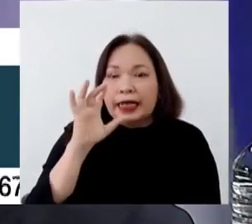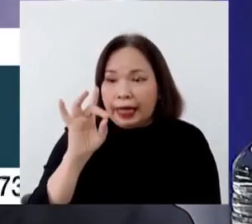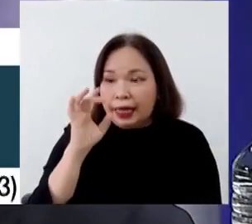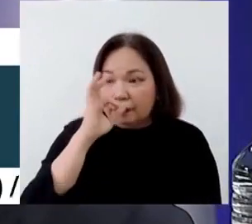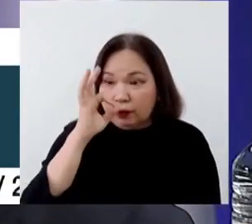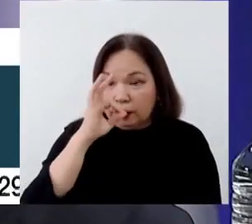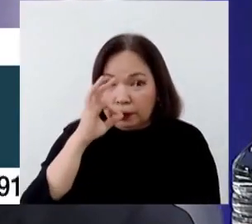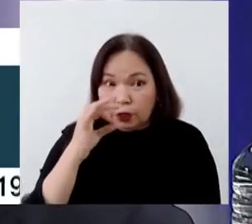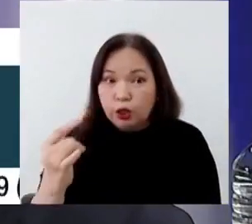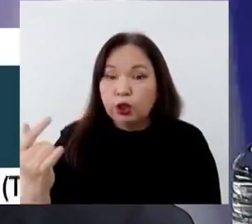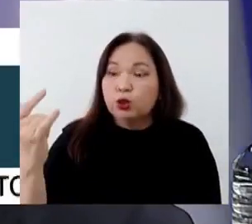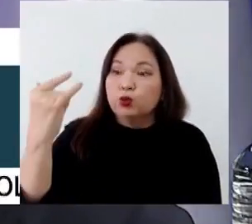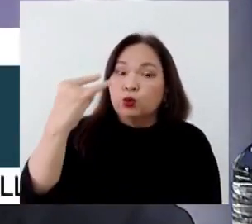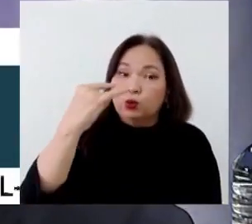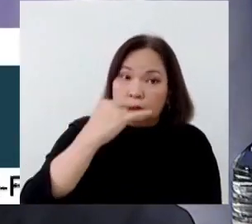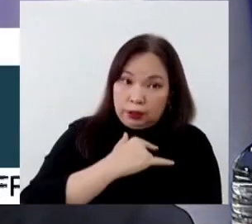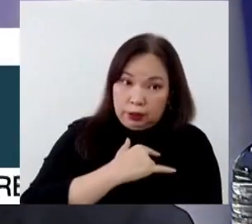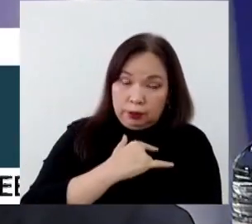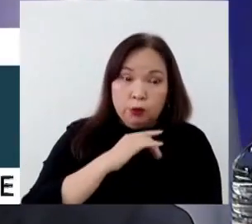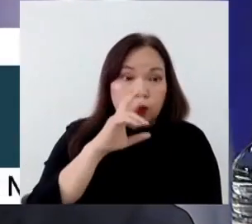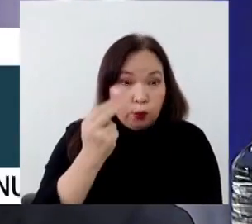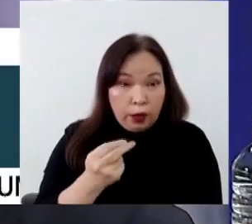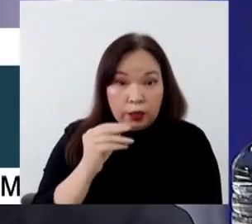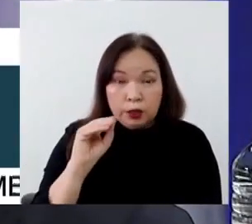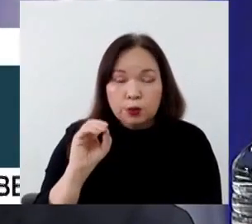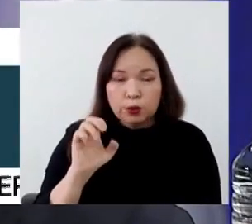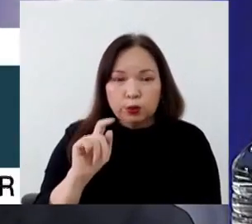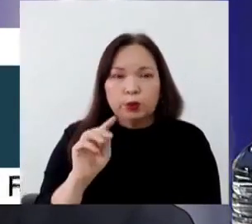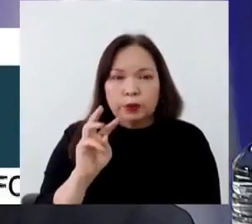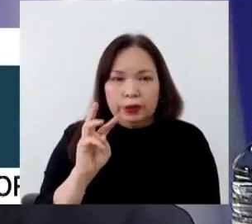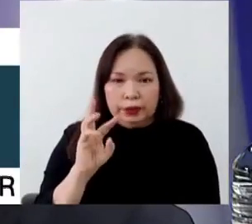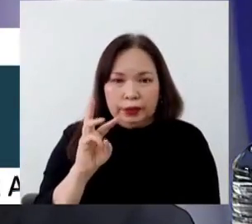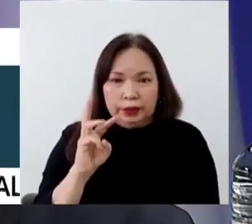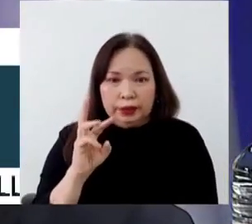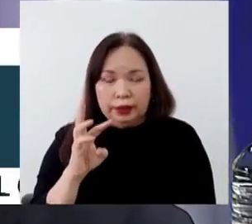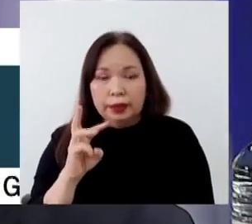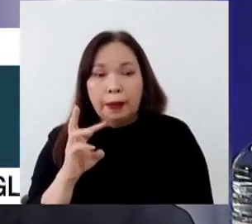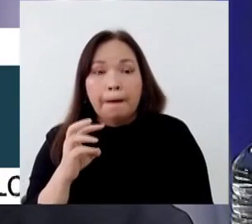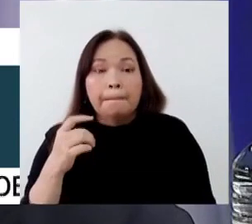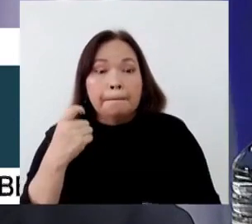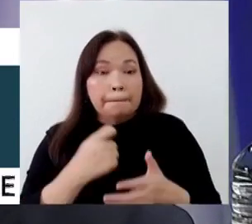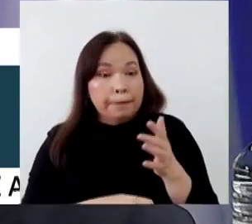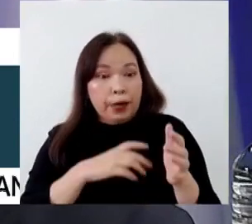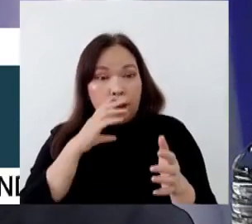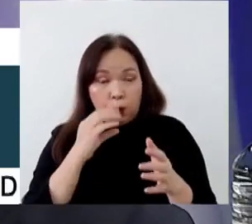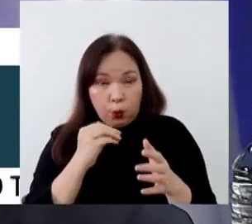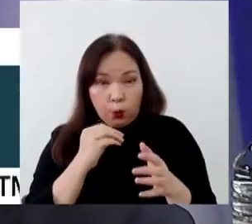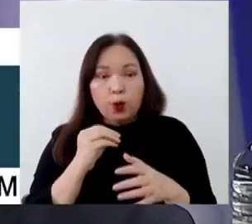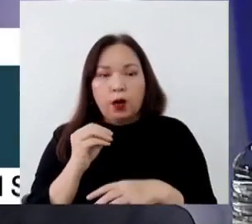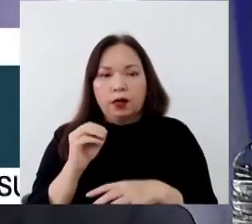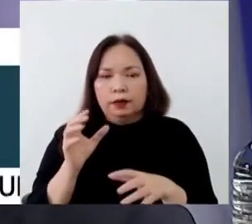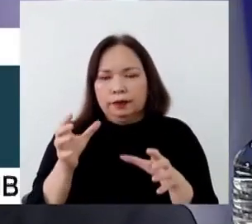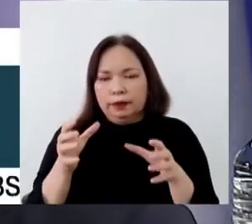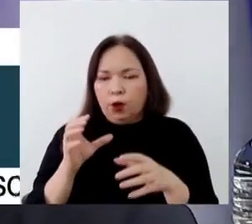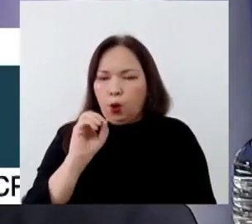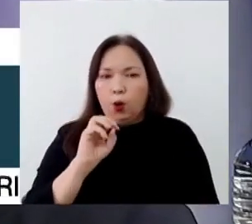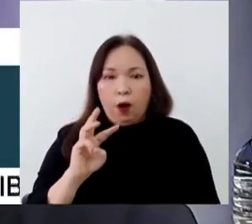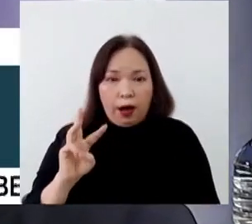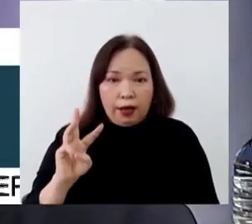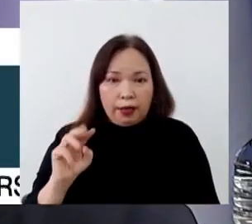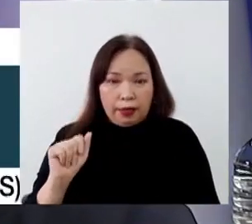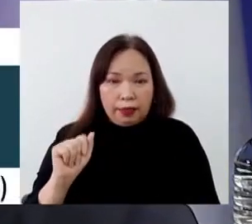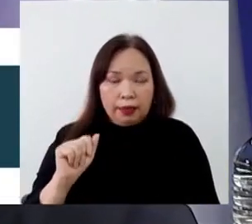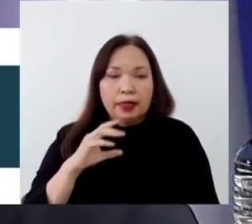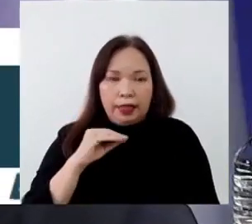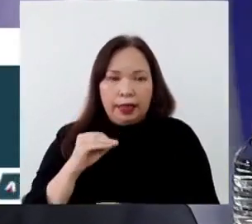Leaving on October 16, paid for by the Department of Migrant Workers and OWA. And as they have